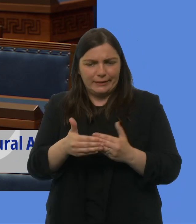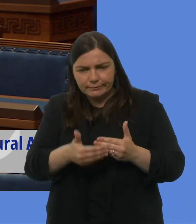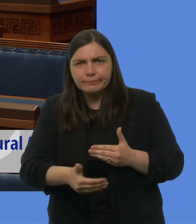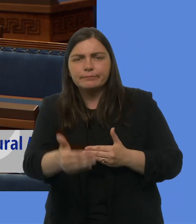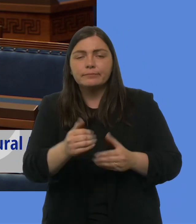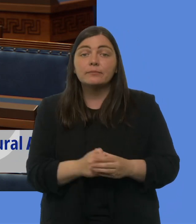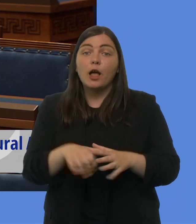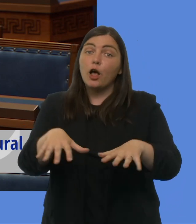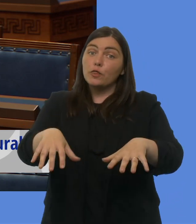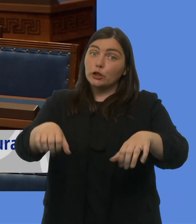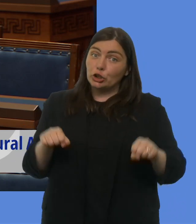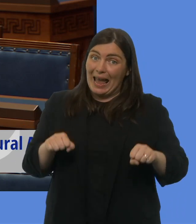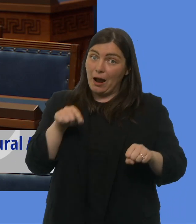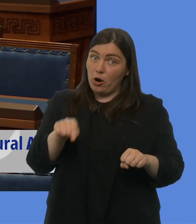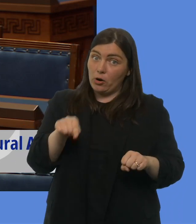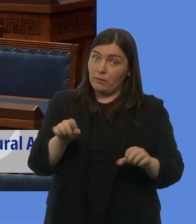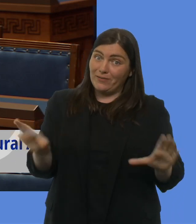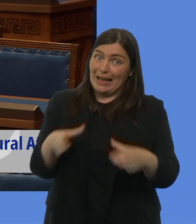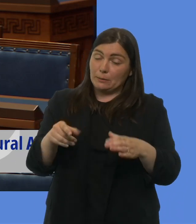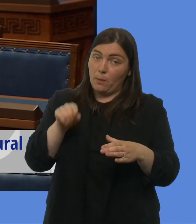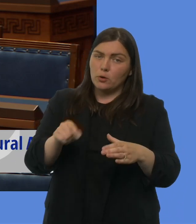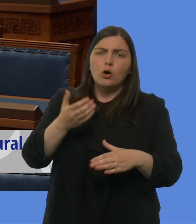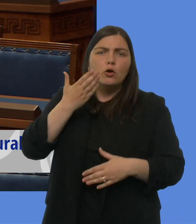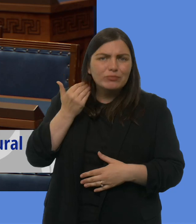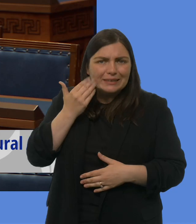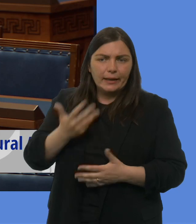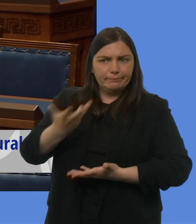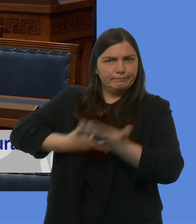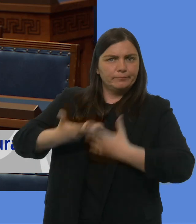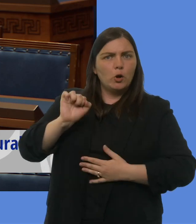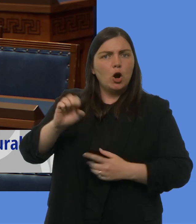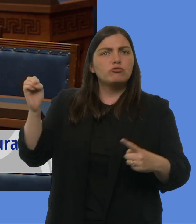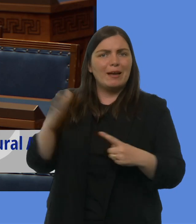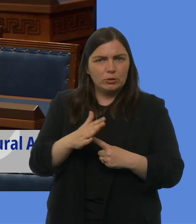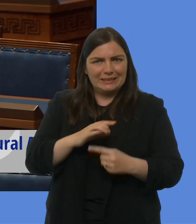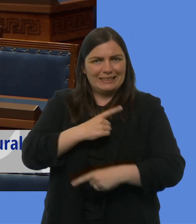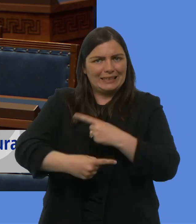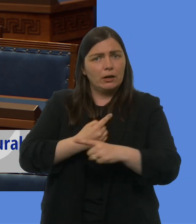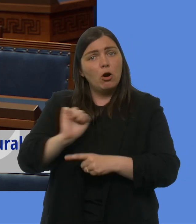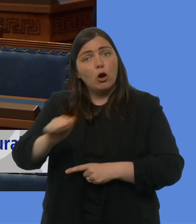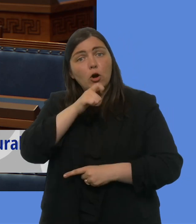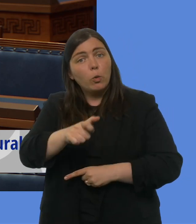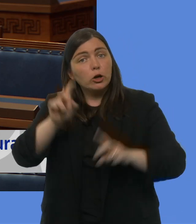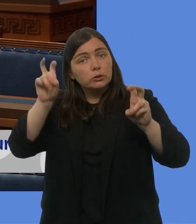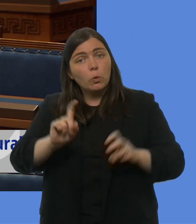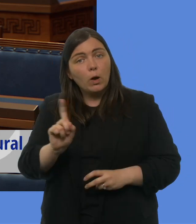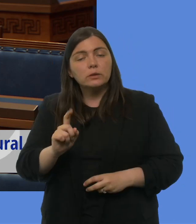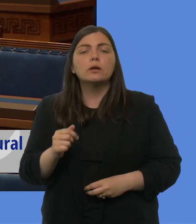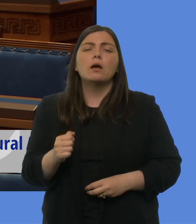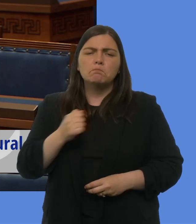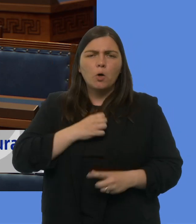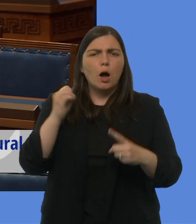Glenys Stacey, recently outlined her priorities for the forthcoming year, and she said, and I quote, "I could sum up our priorities in 3